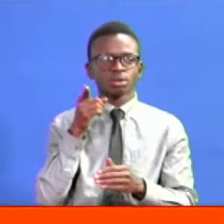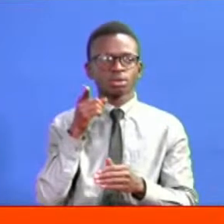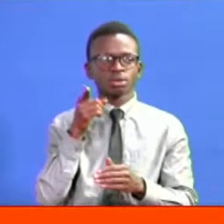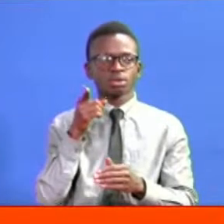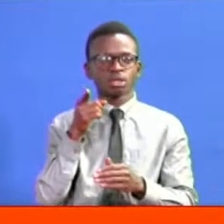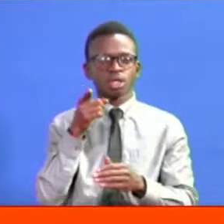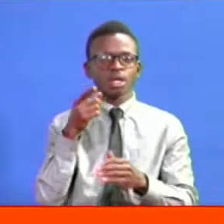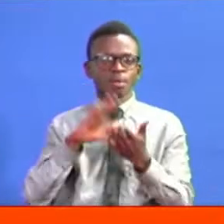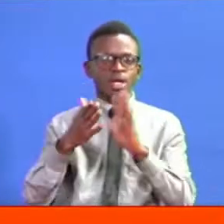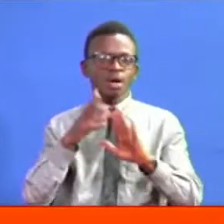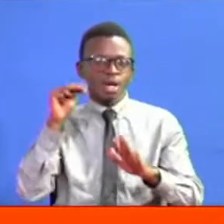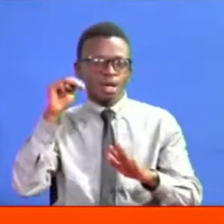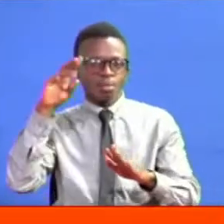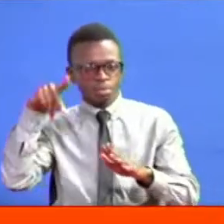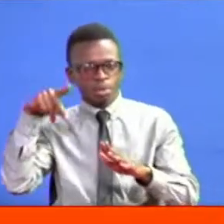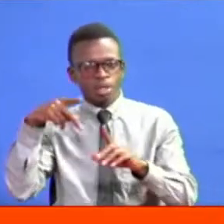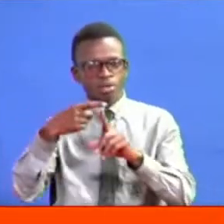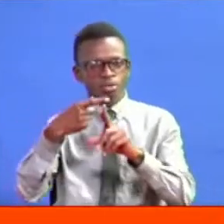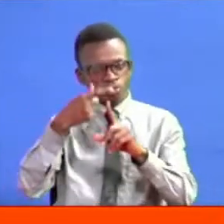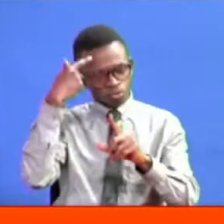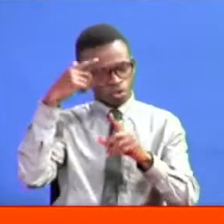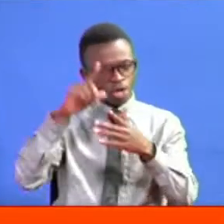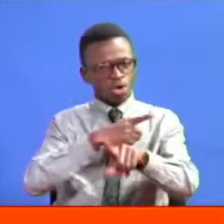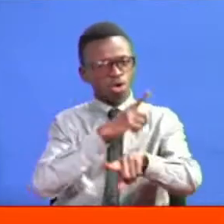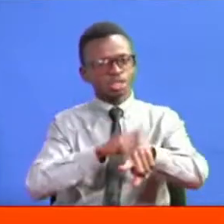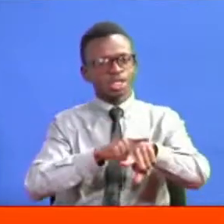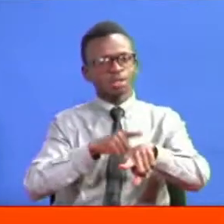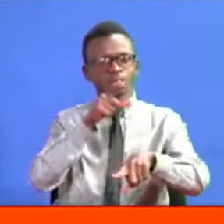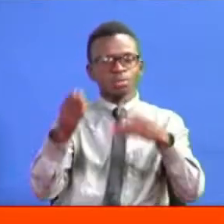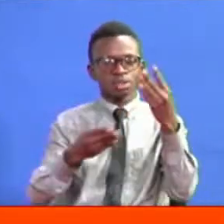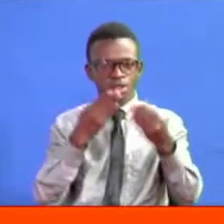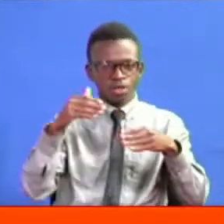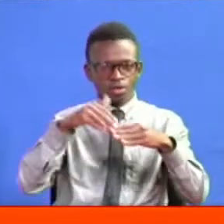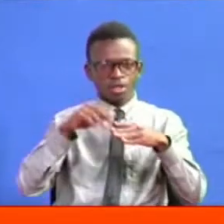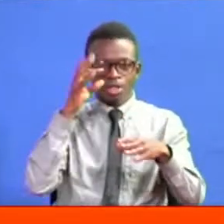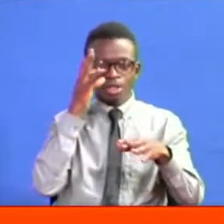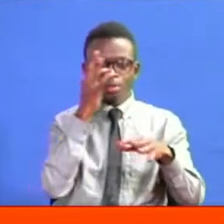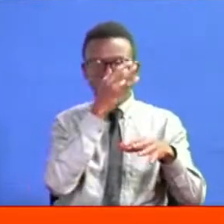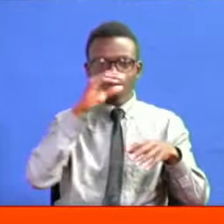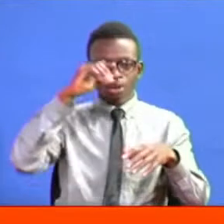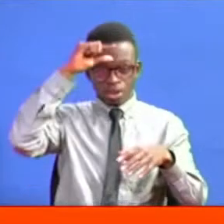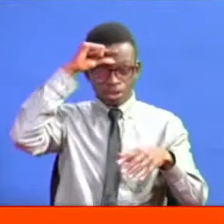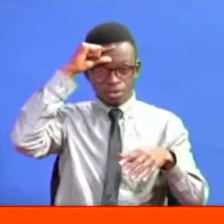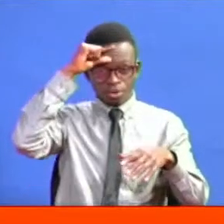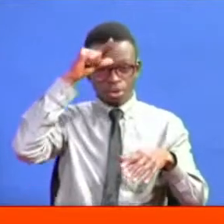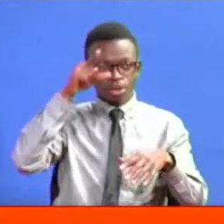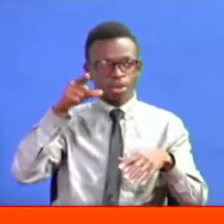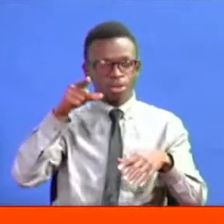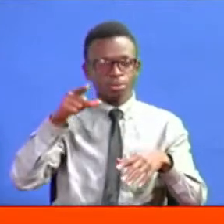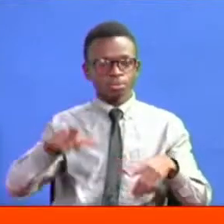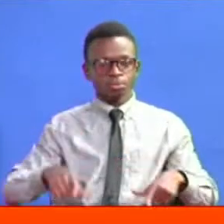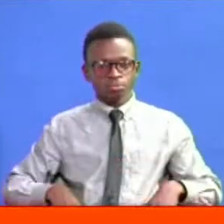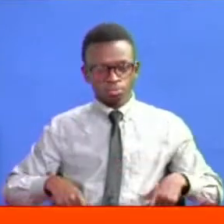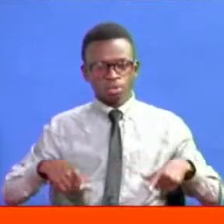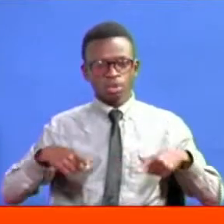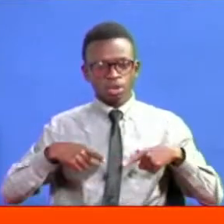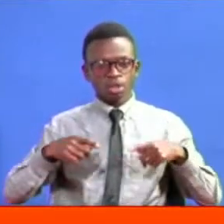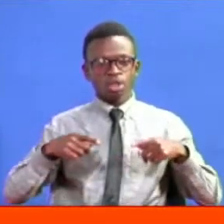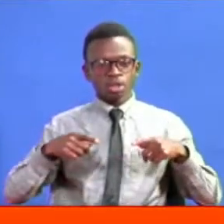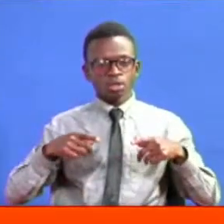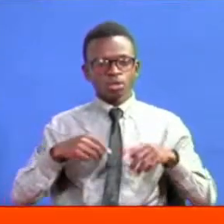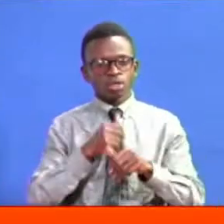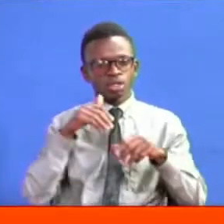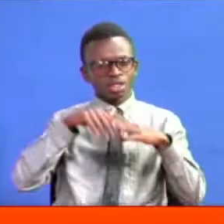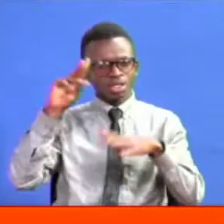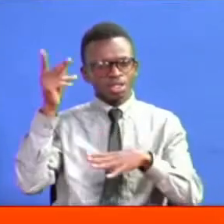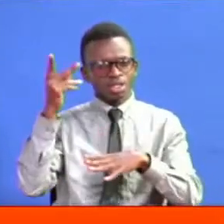years, she served in Mwai Kibaki's cabinet, and she quit on principle. Then she's been leading her own political party, NAR Kenya. I think